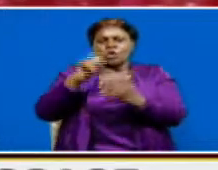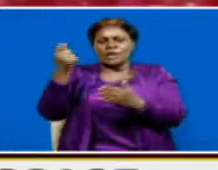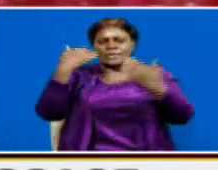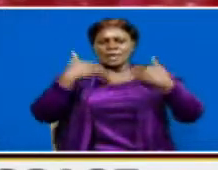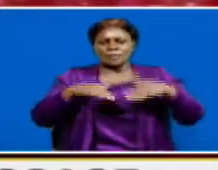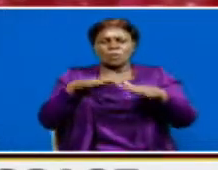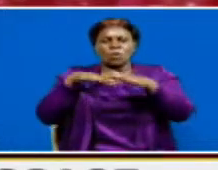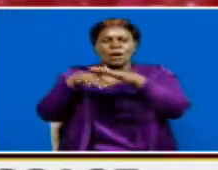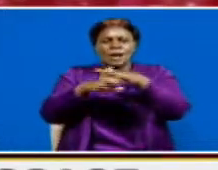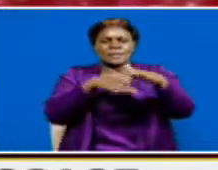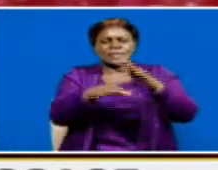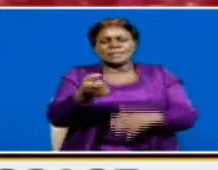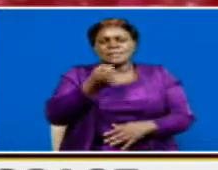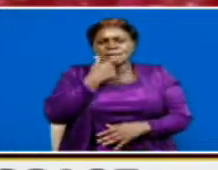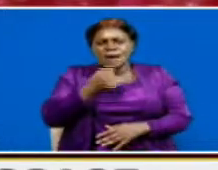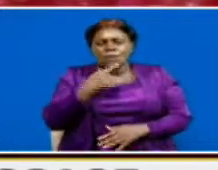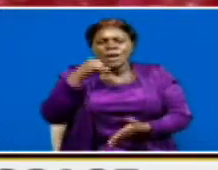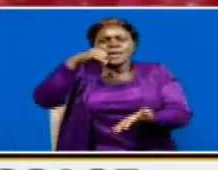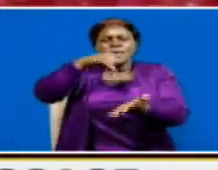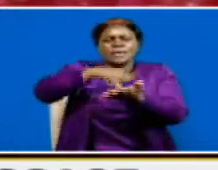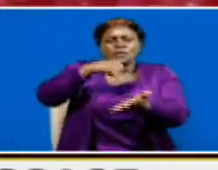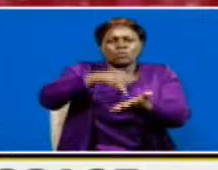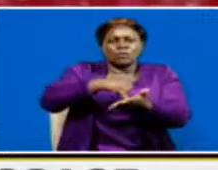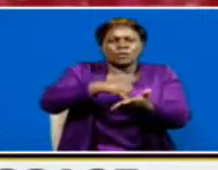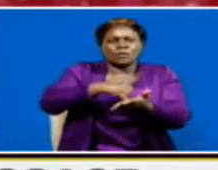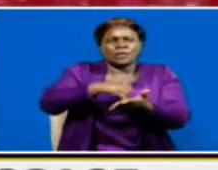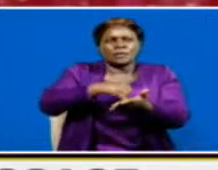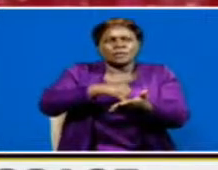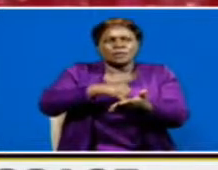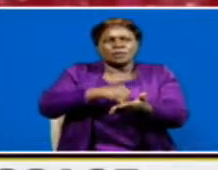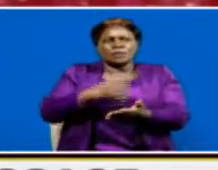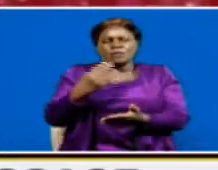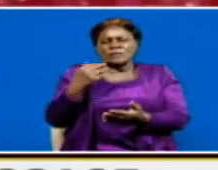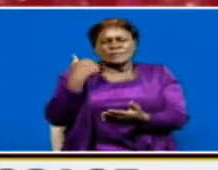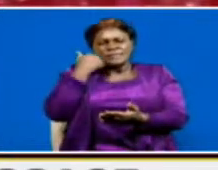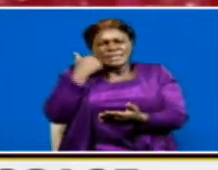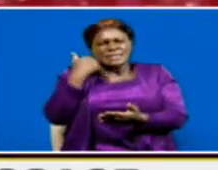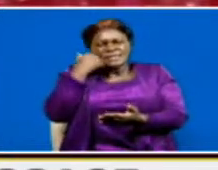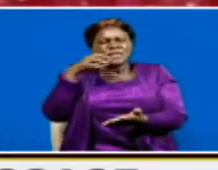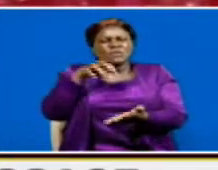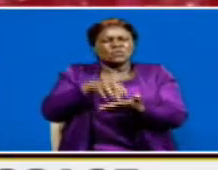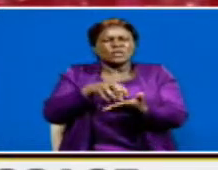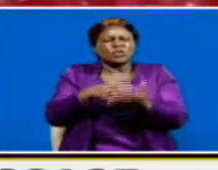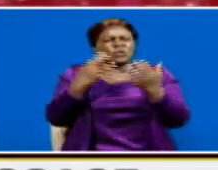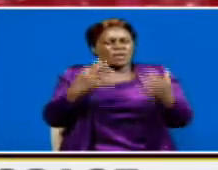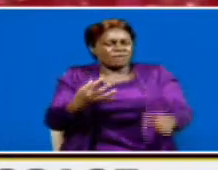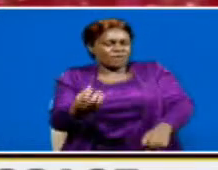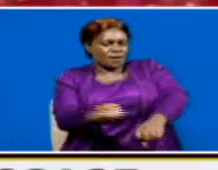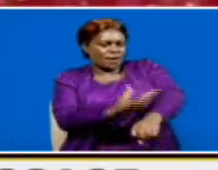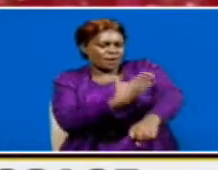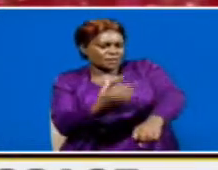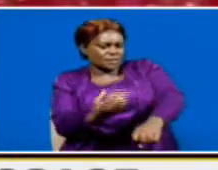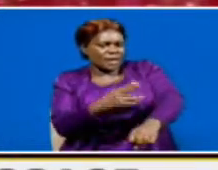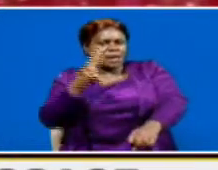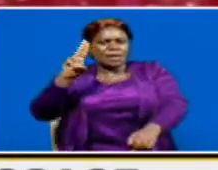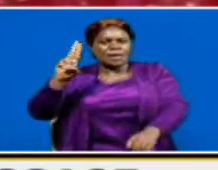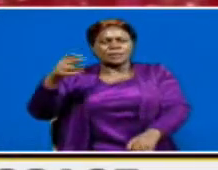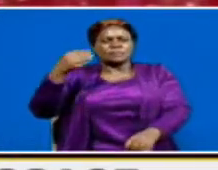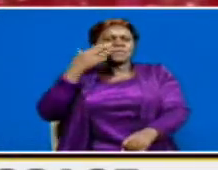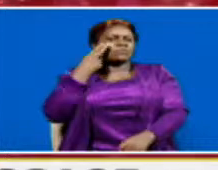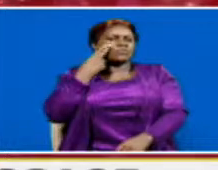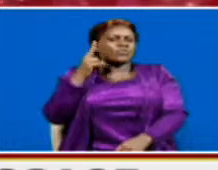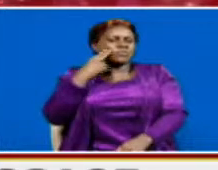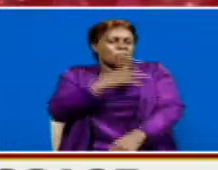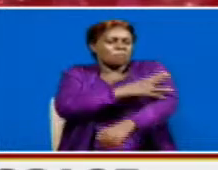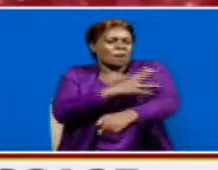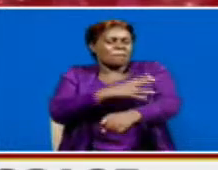will access treatment, including for notorious chronic conditions like cancer, hypertension, and